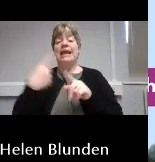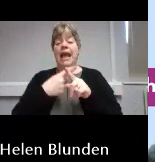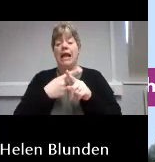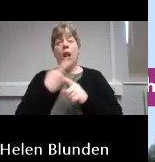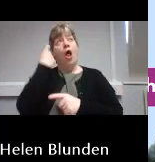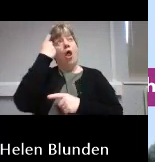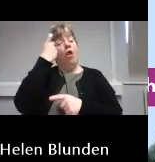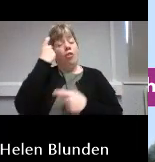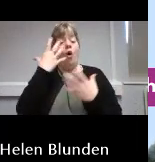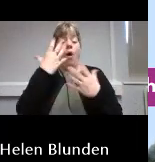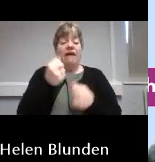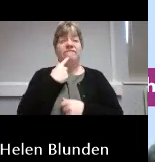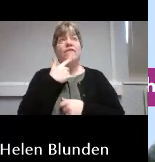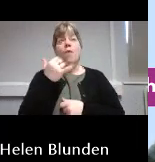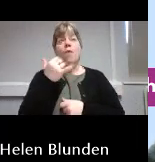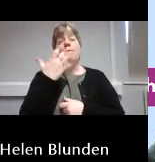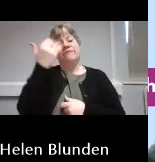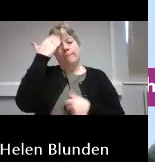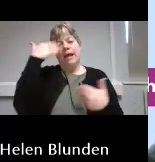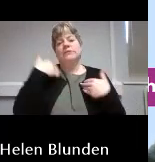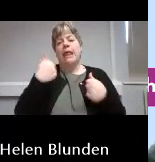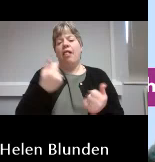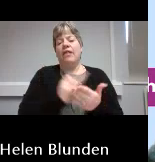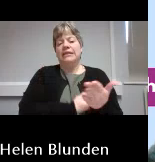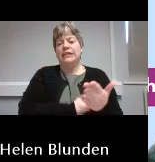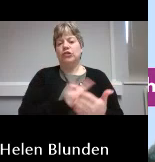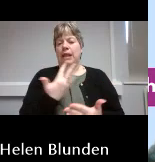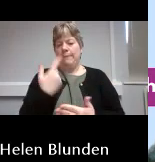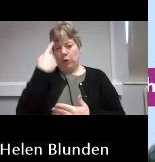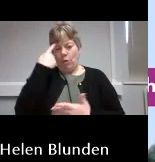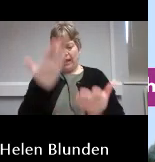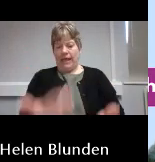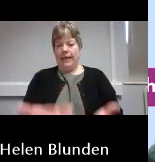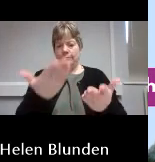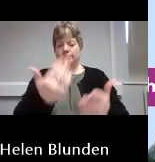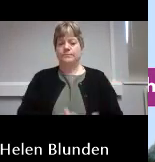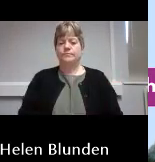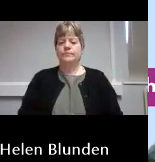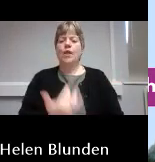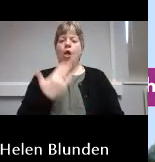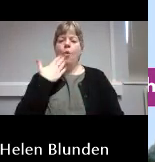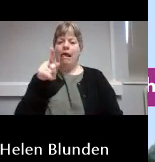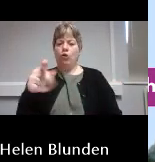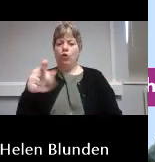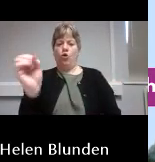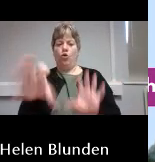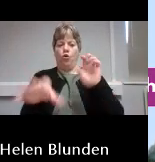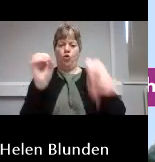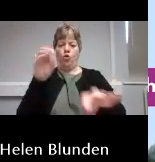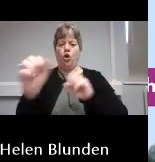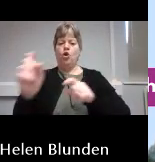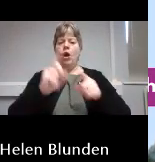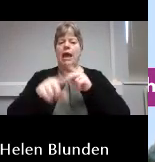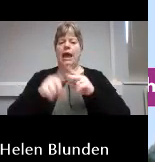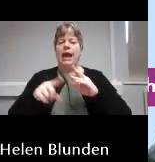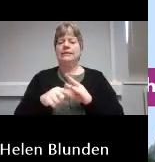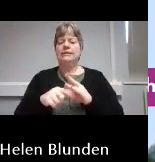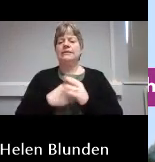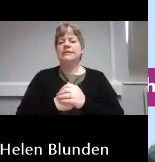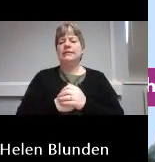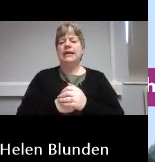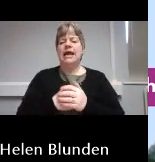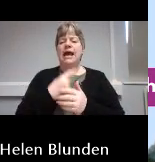have a probable mental health condition? And while you're putting that in, I will just say what we mean